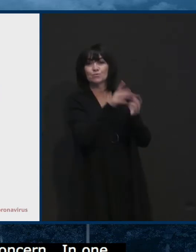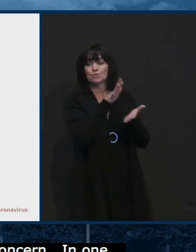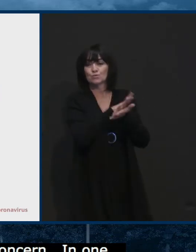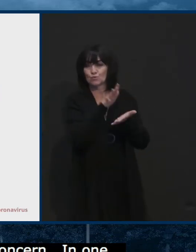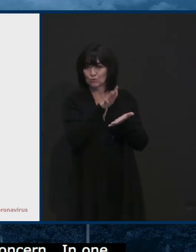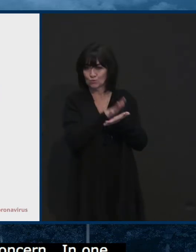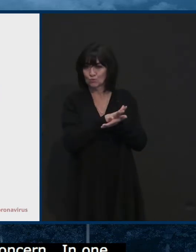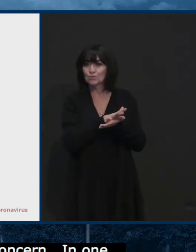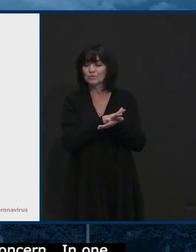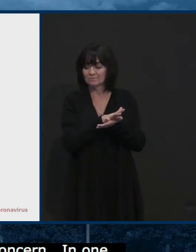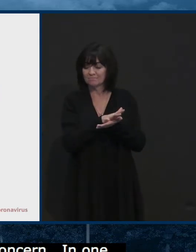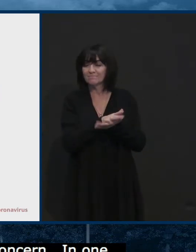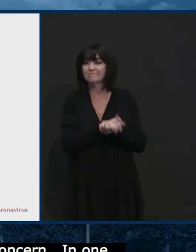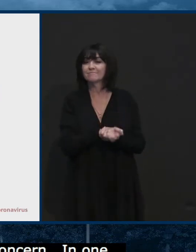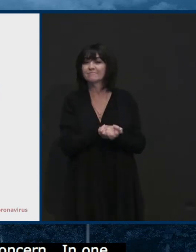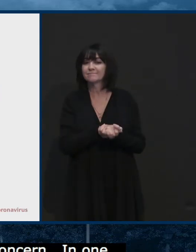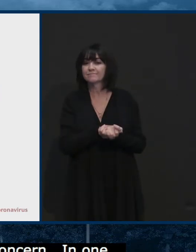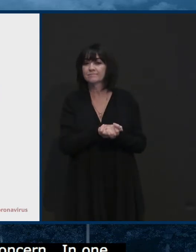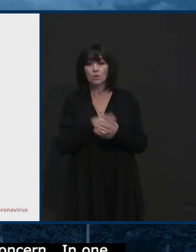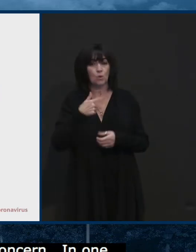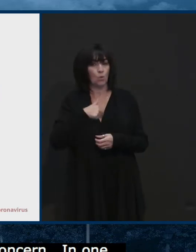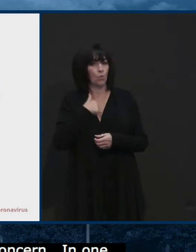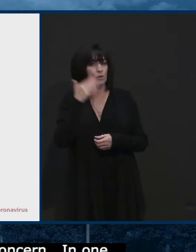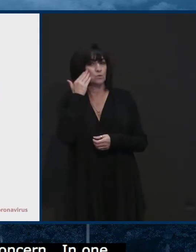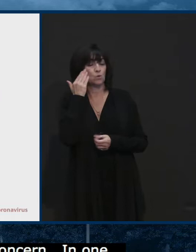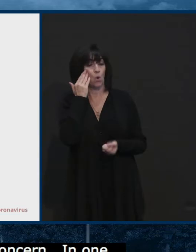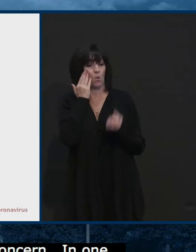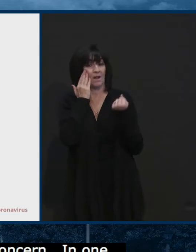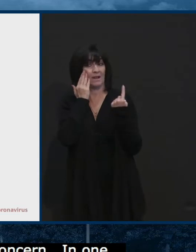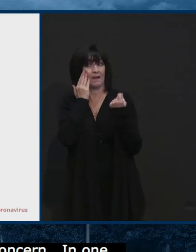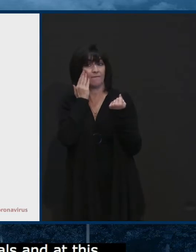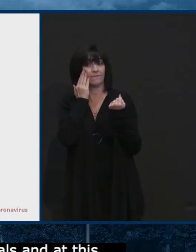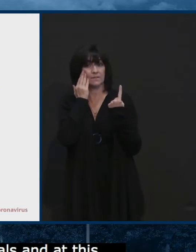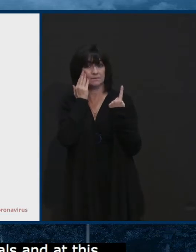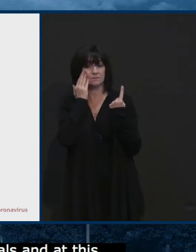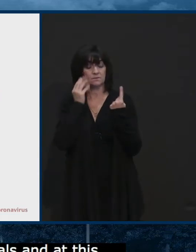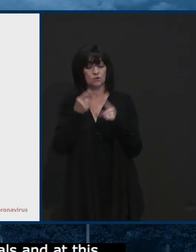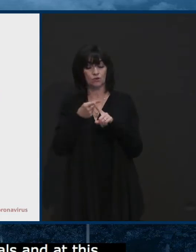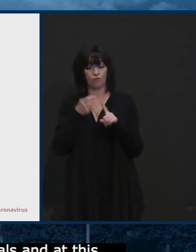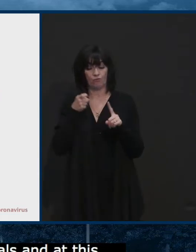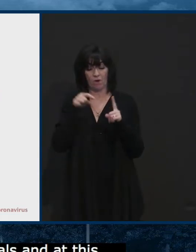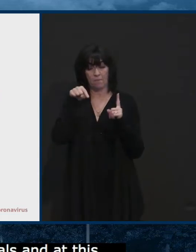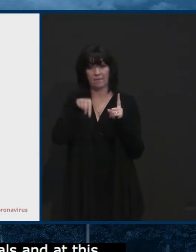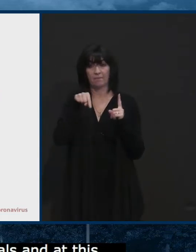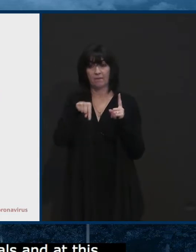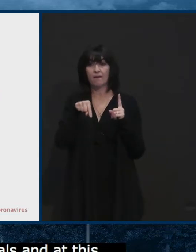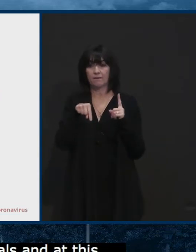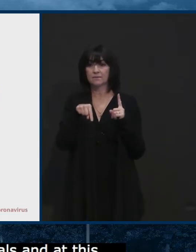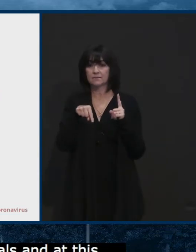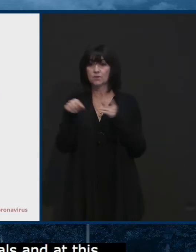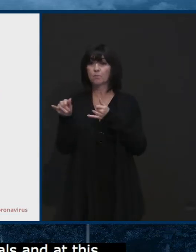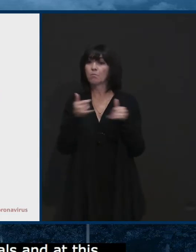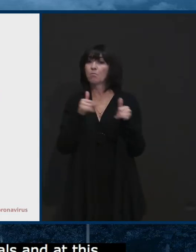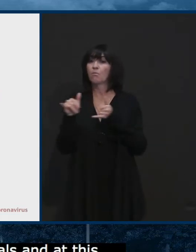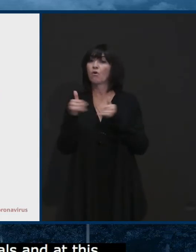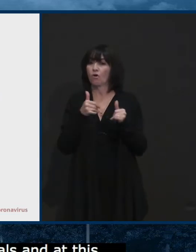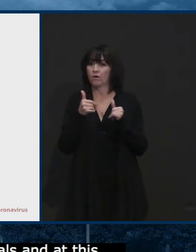schools involved. And at this point, we know of at least 11 cases from that indoor